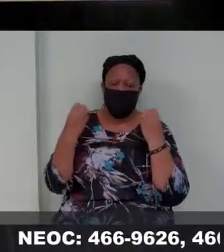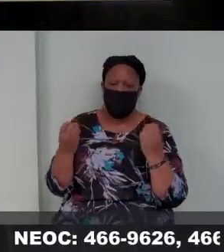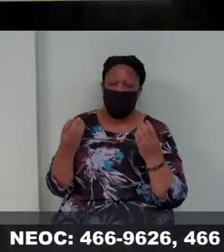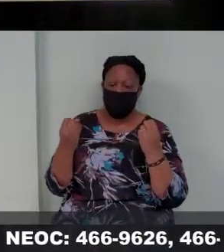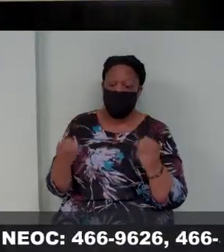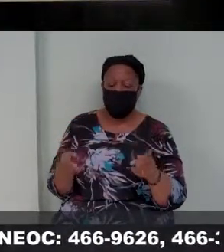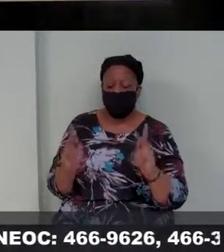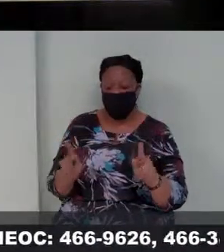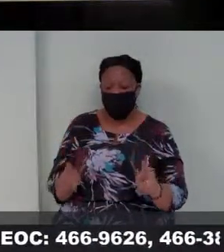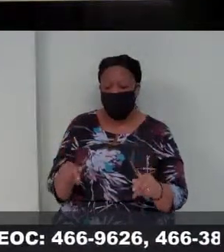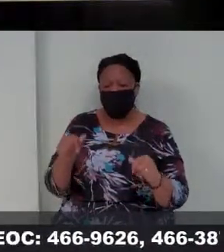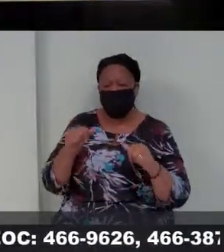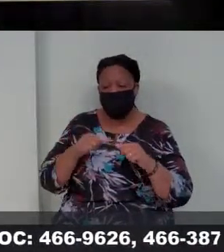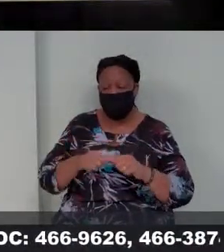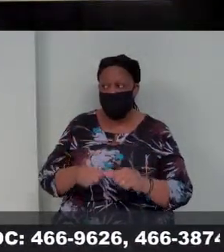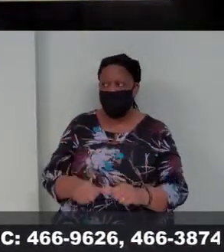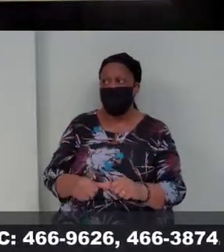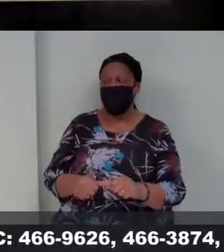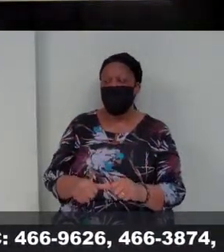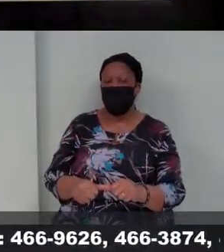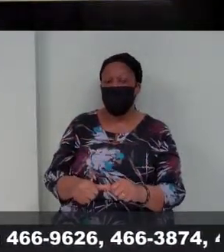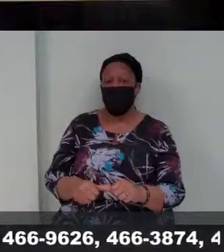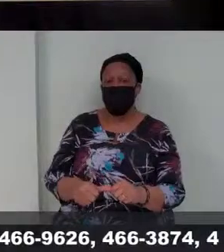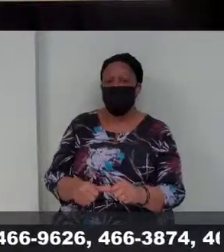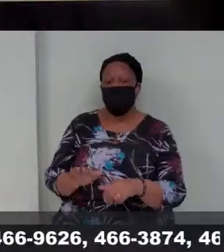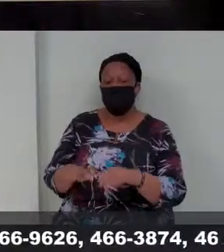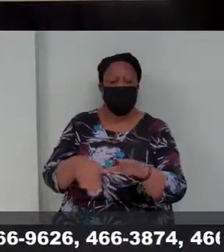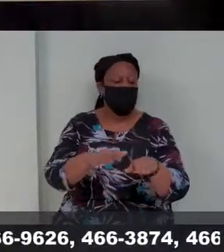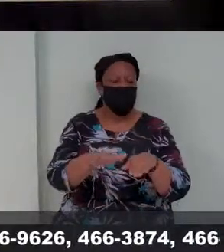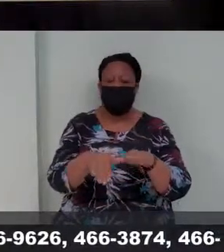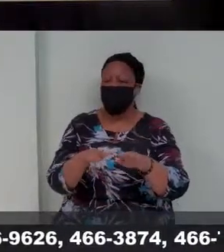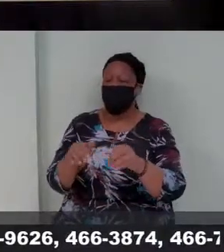without mask. Is this still in effect?